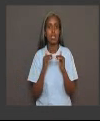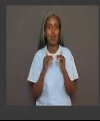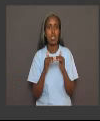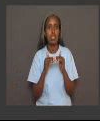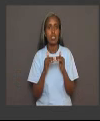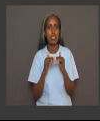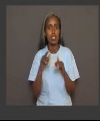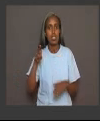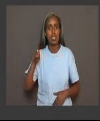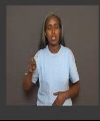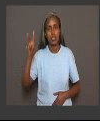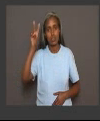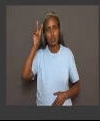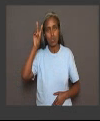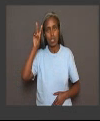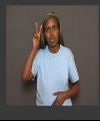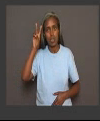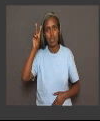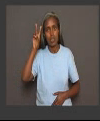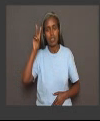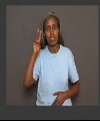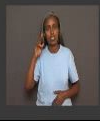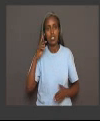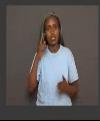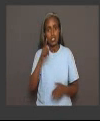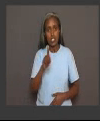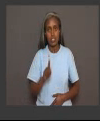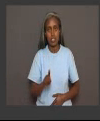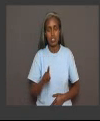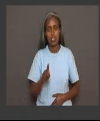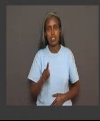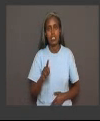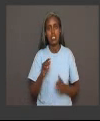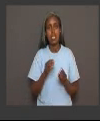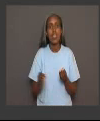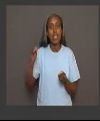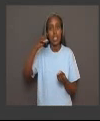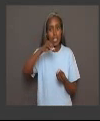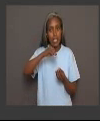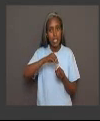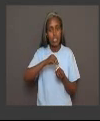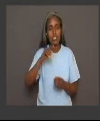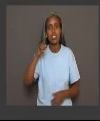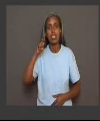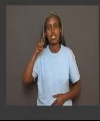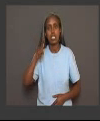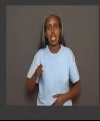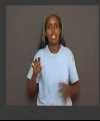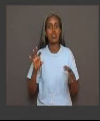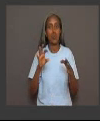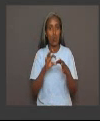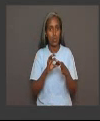equals x squared, such that the increase in the x